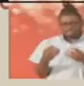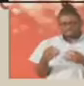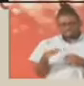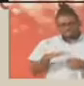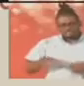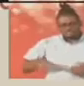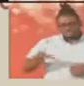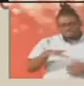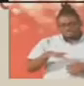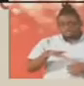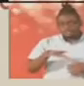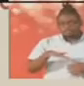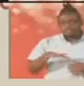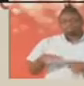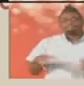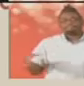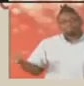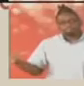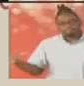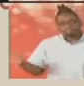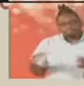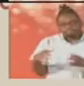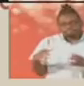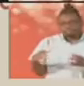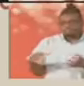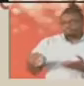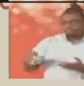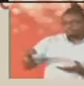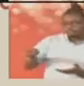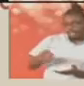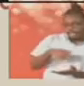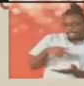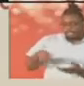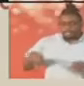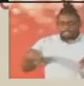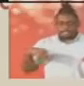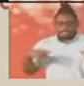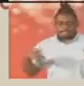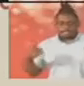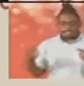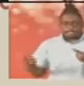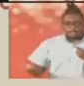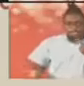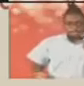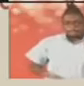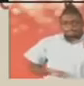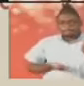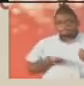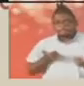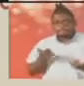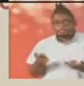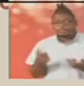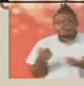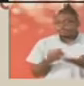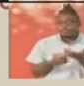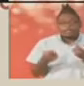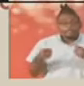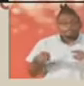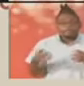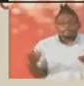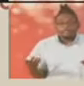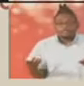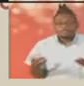the gatherings, the parties and the functions. So what happened at those events is the usual